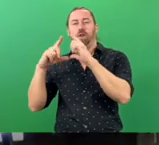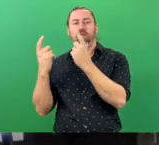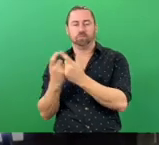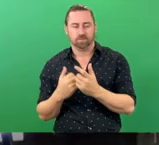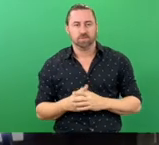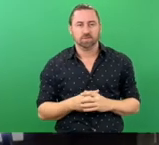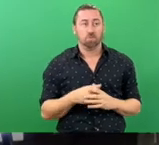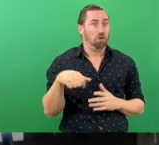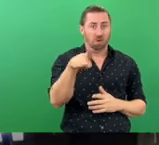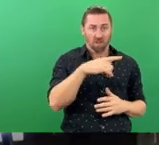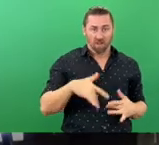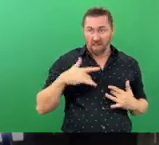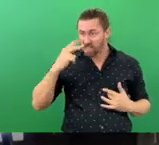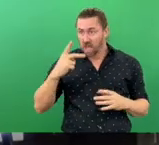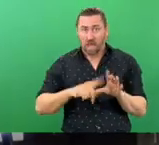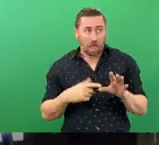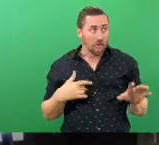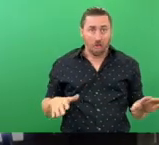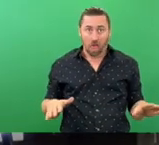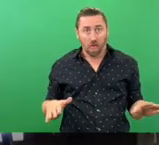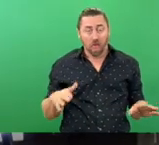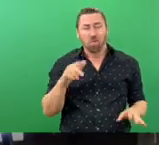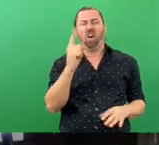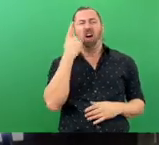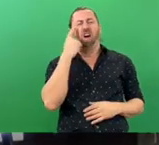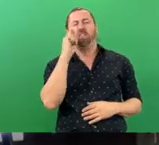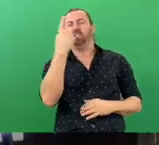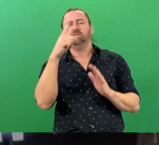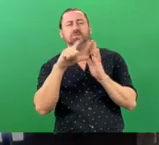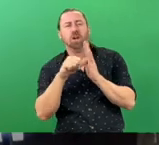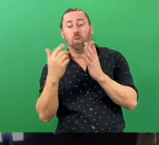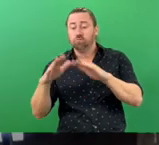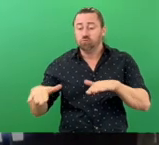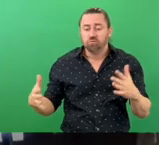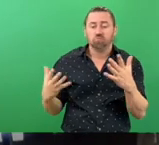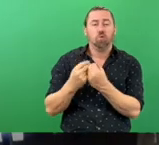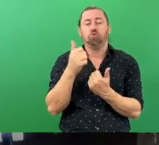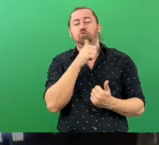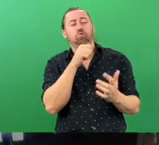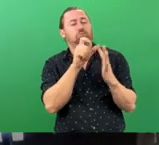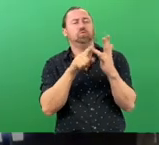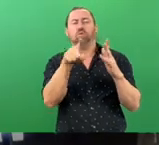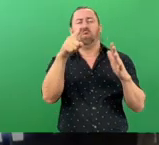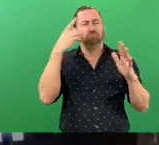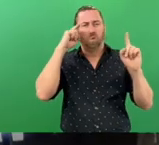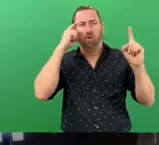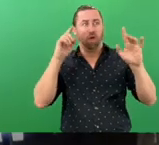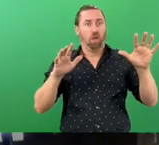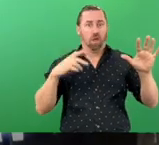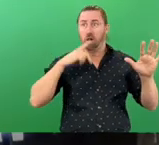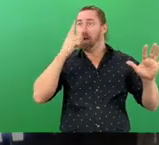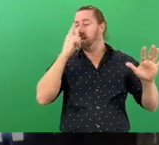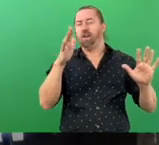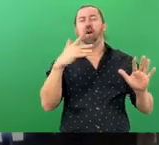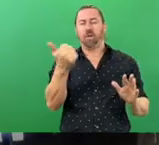don't worry, if you don't have any experience drawing at all, if you're just dropping in for the first time, if you have your kids with you, whatever it is, you'll get something out of